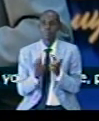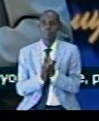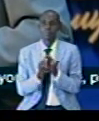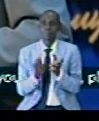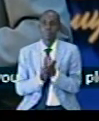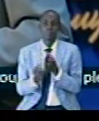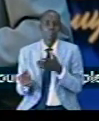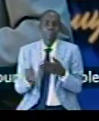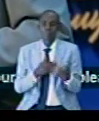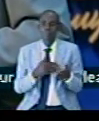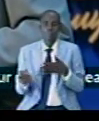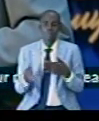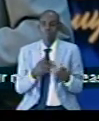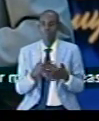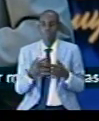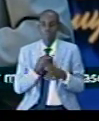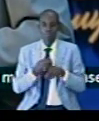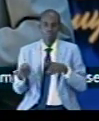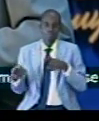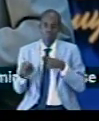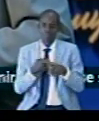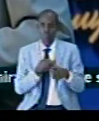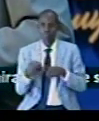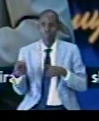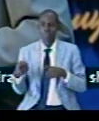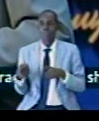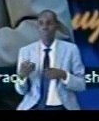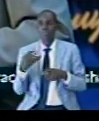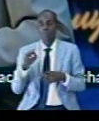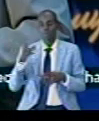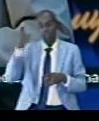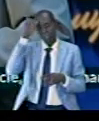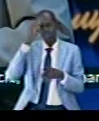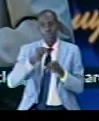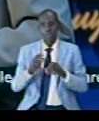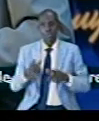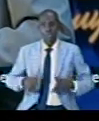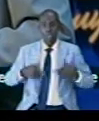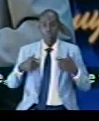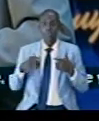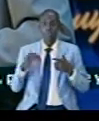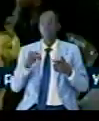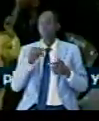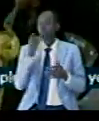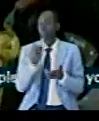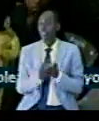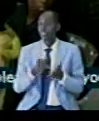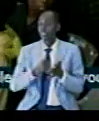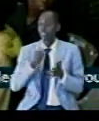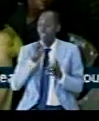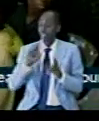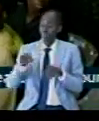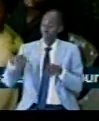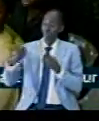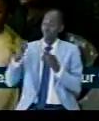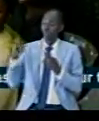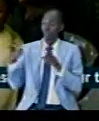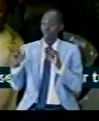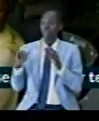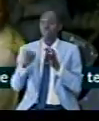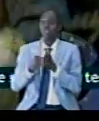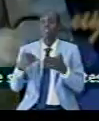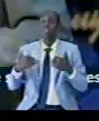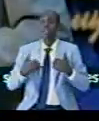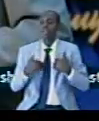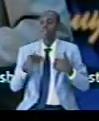Whatever affliction in your life, not only that is going, it has gone. Come forward to share